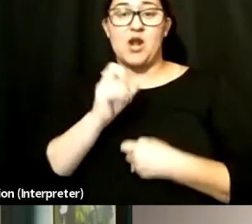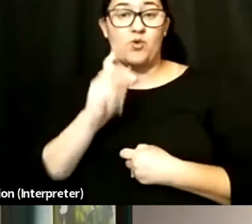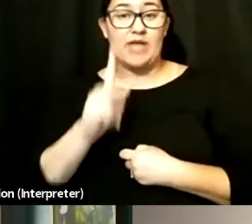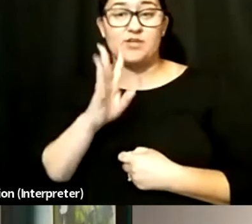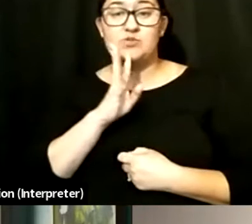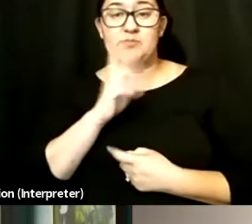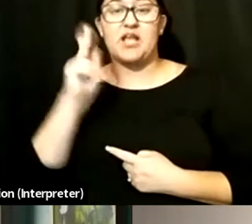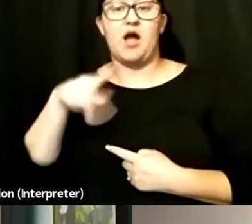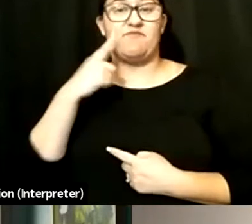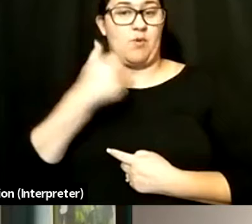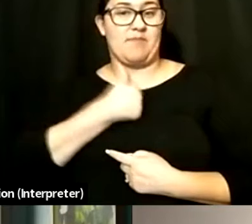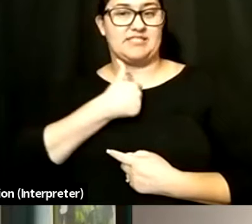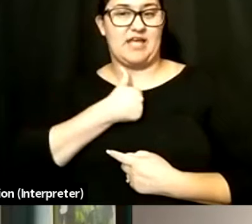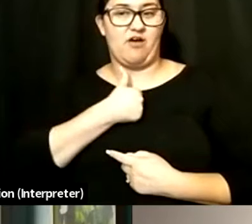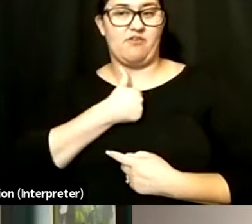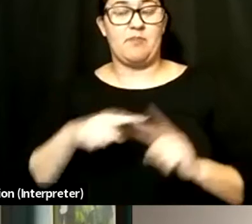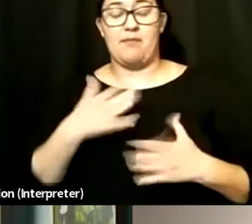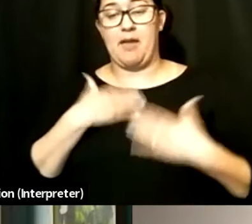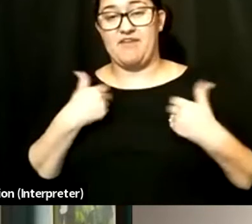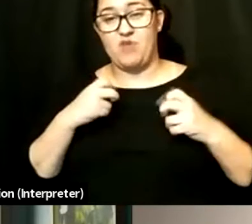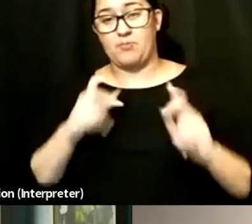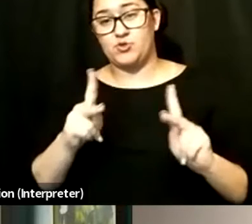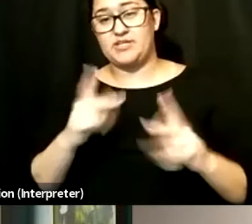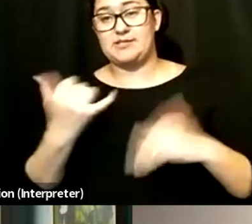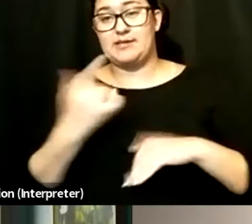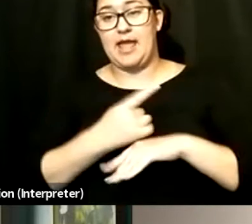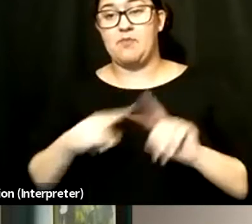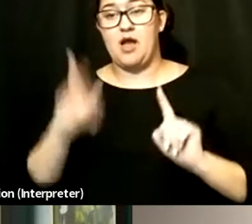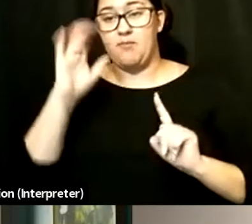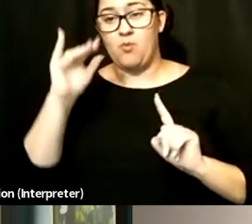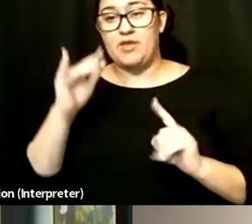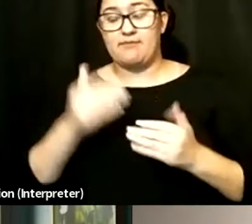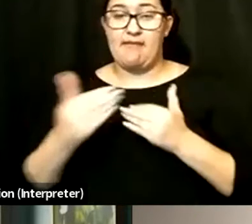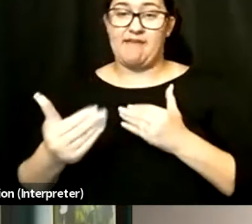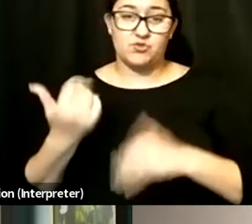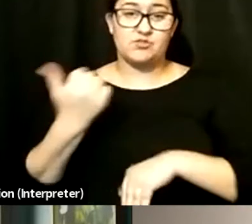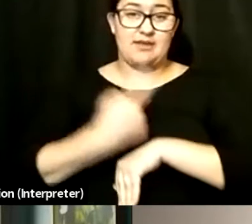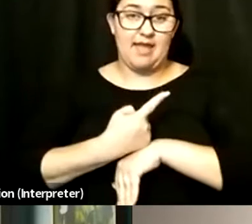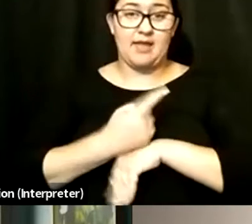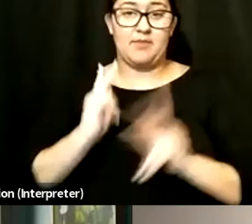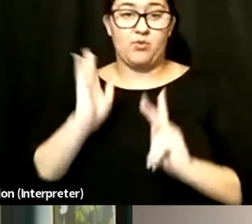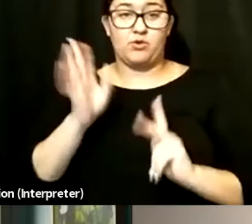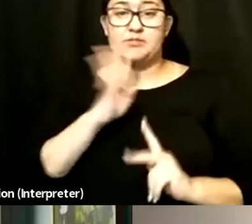so I'm glad we have the chance today, and I hope after today others will do so as well.